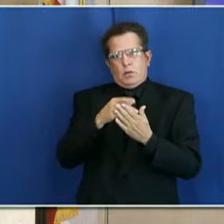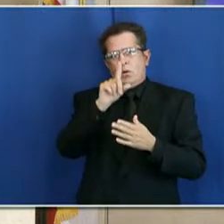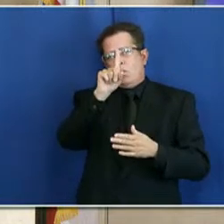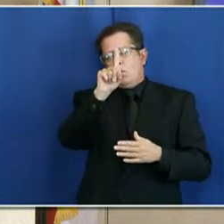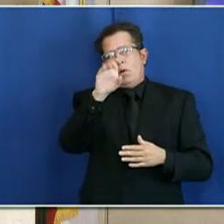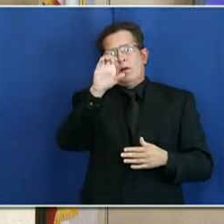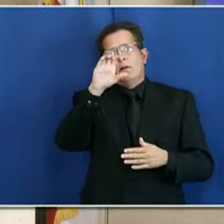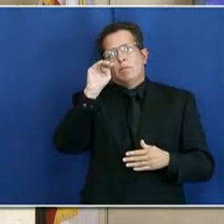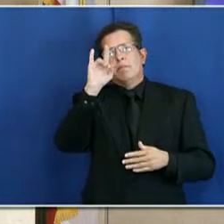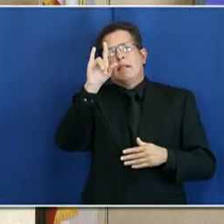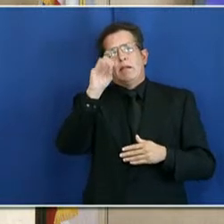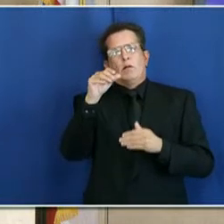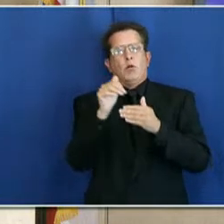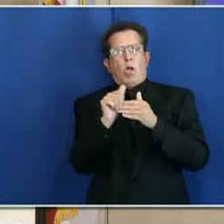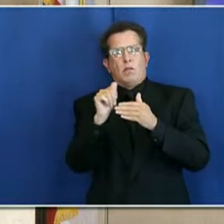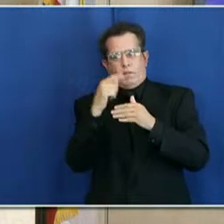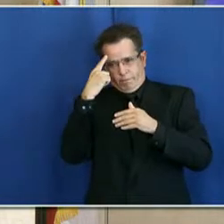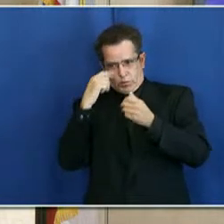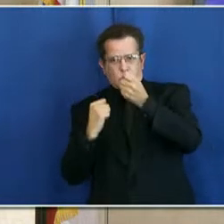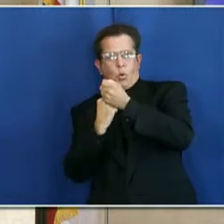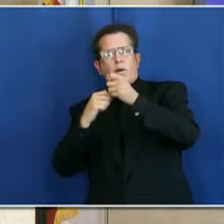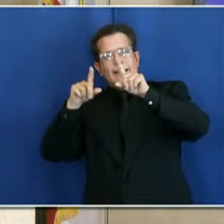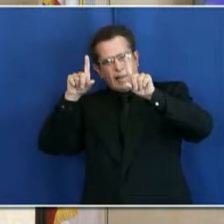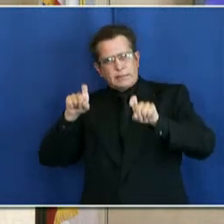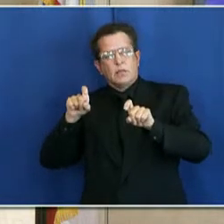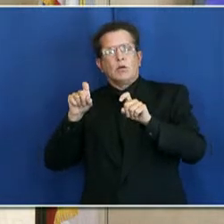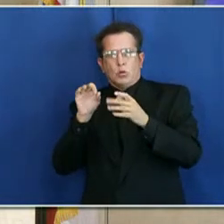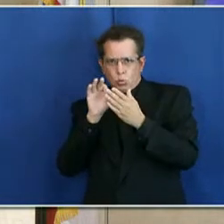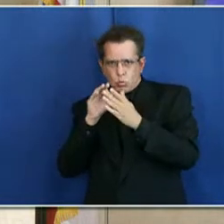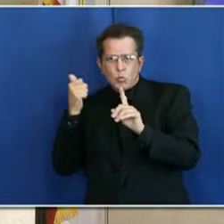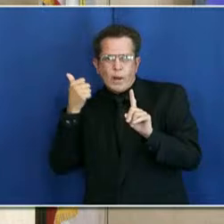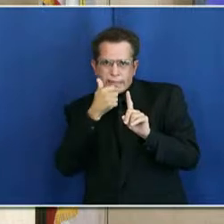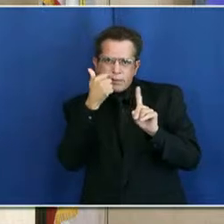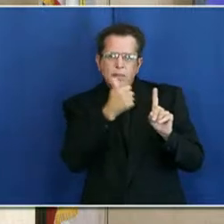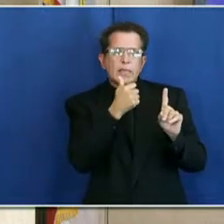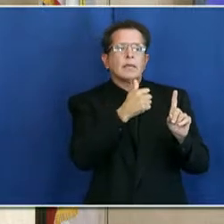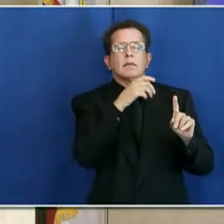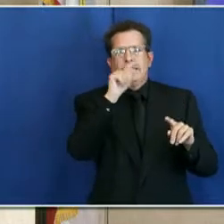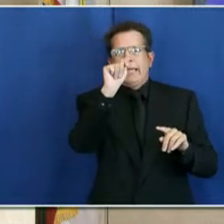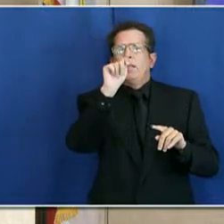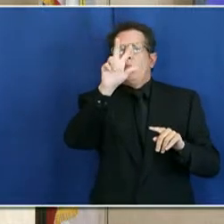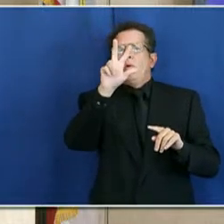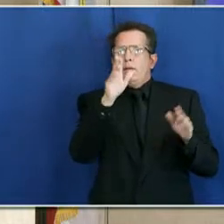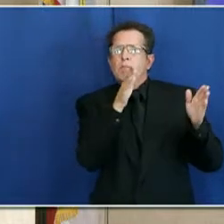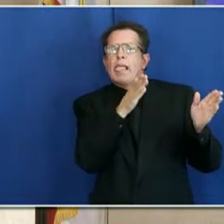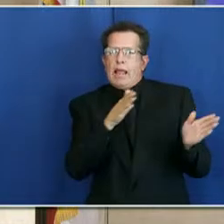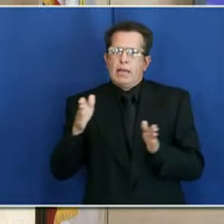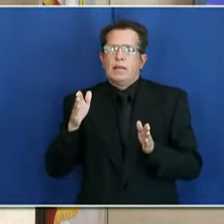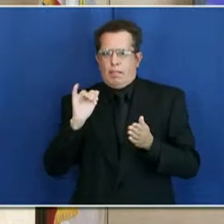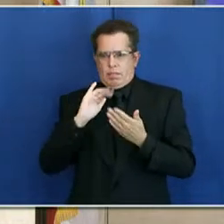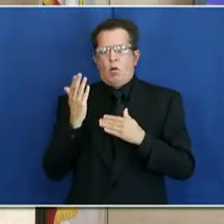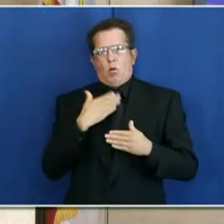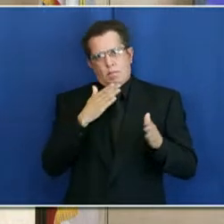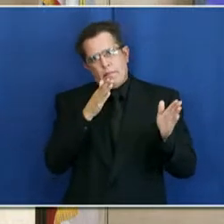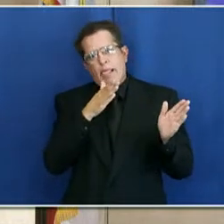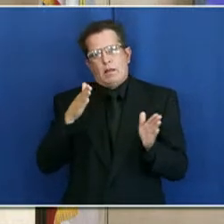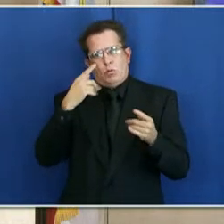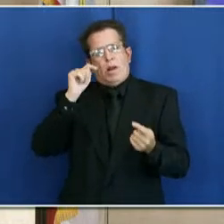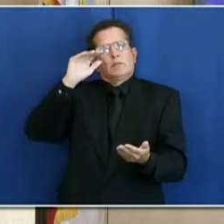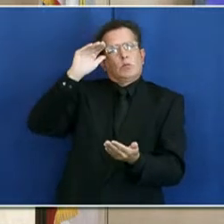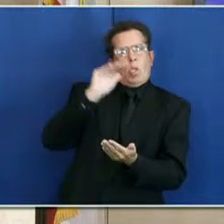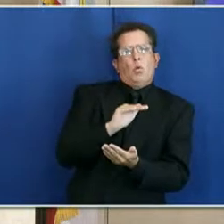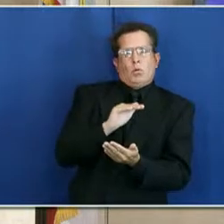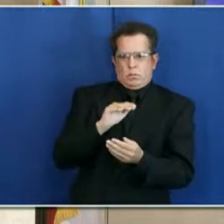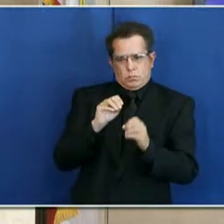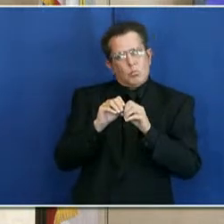million to support our testing, tracing, and treatment strategy, or our T3 strategy, as we call it, to slow the